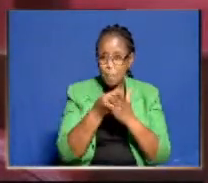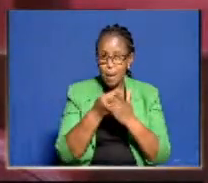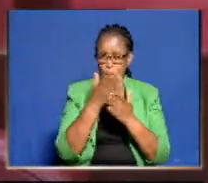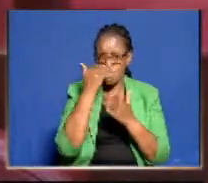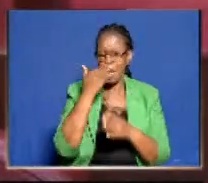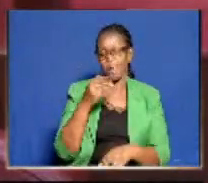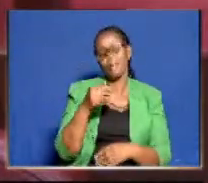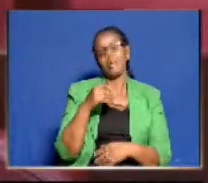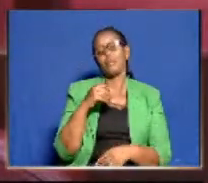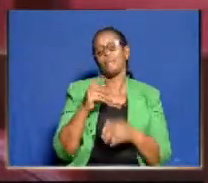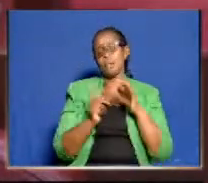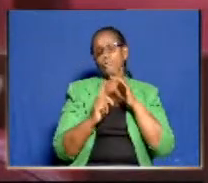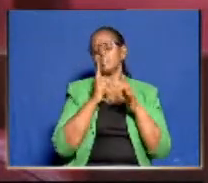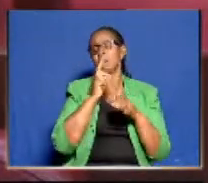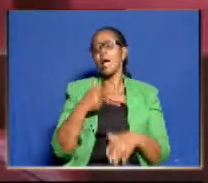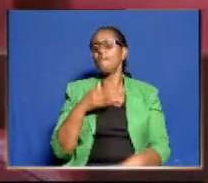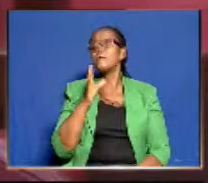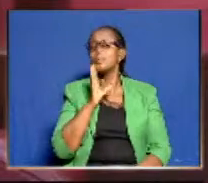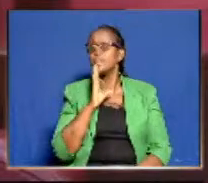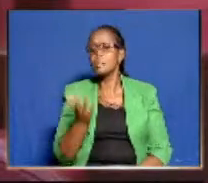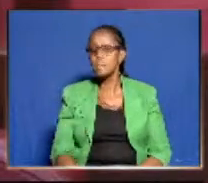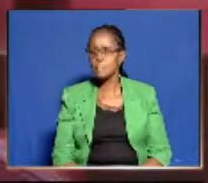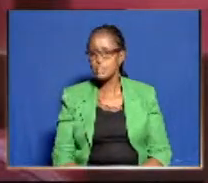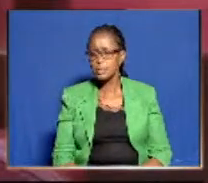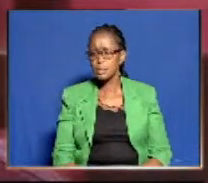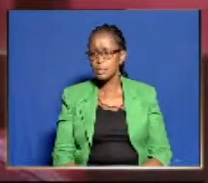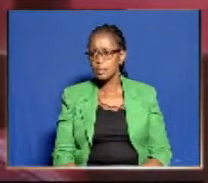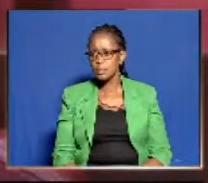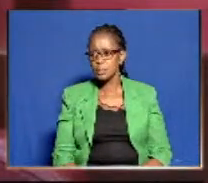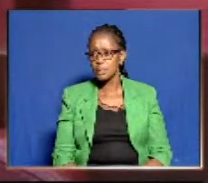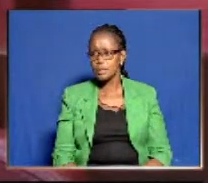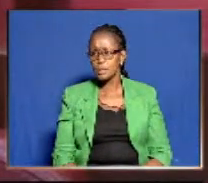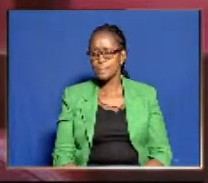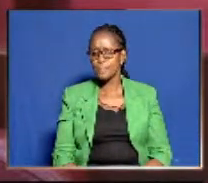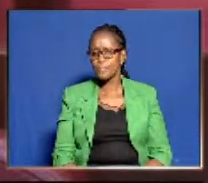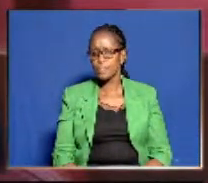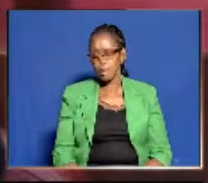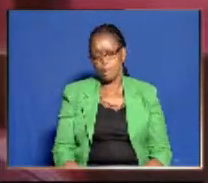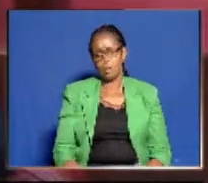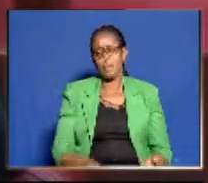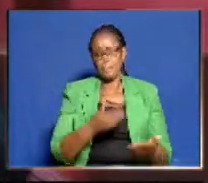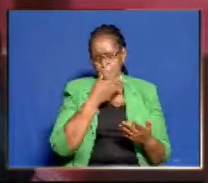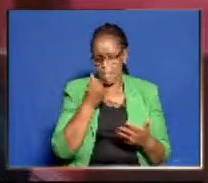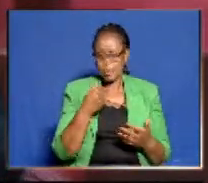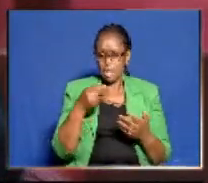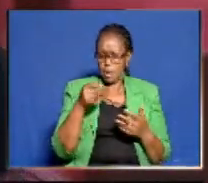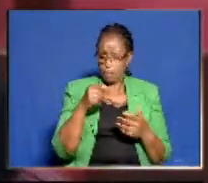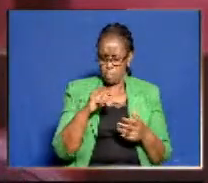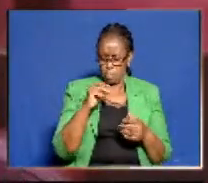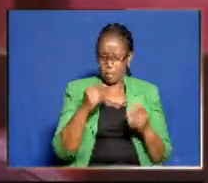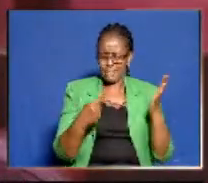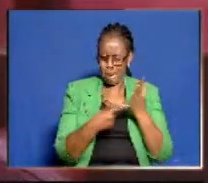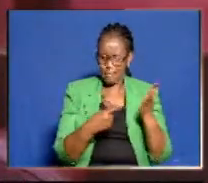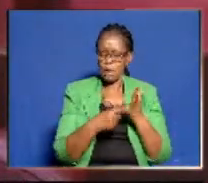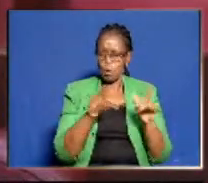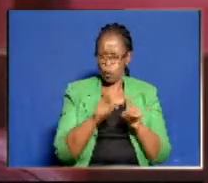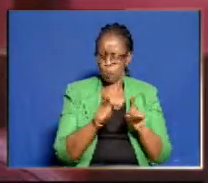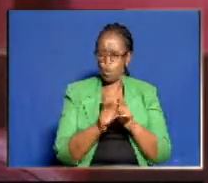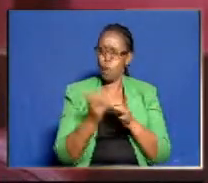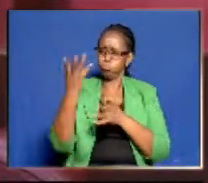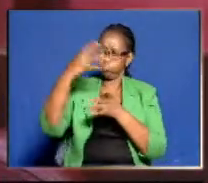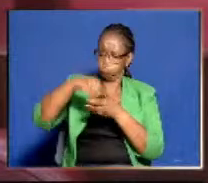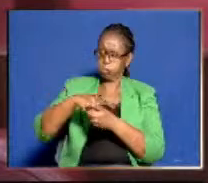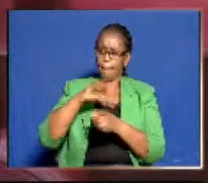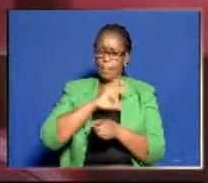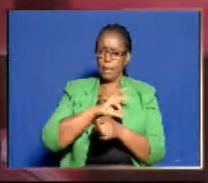saying, we'd rather increase these pending bills. Let us also be part of, the Kenyans who are benefiting,